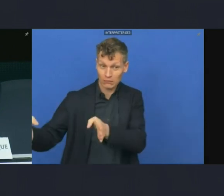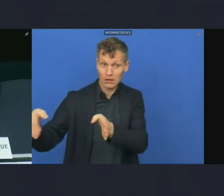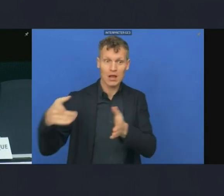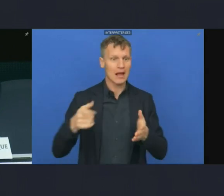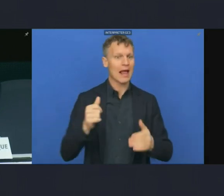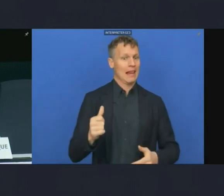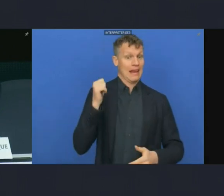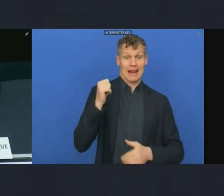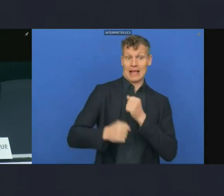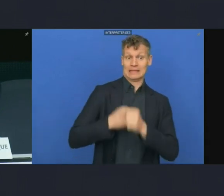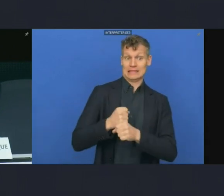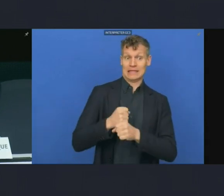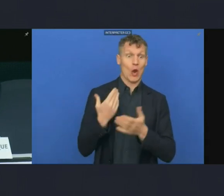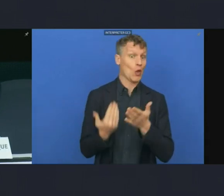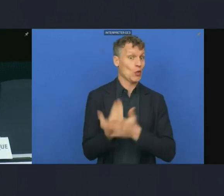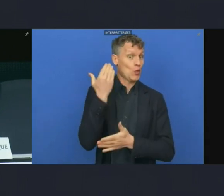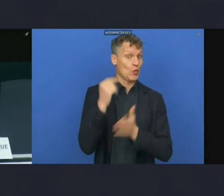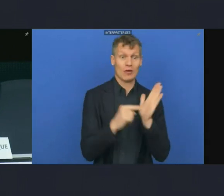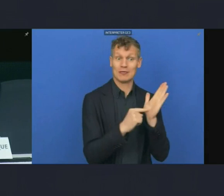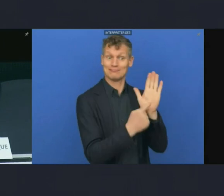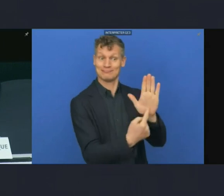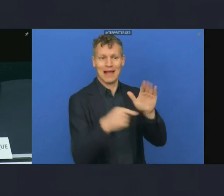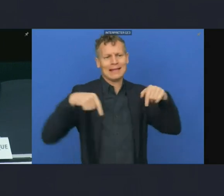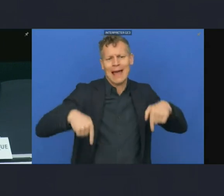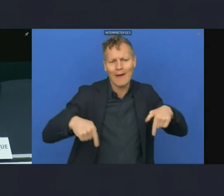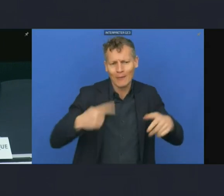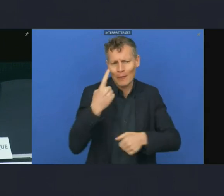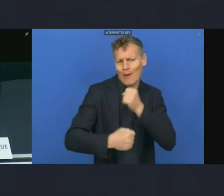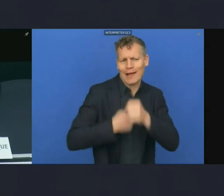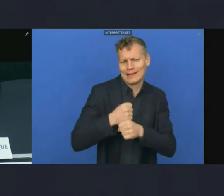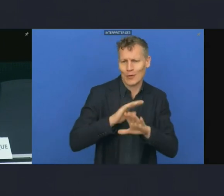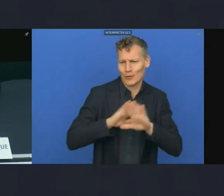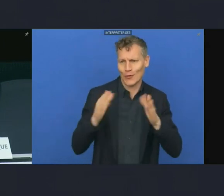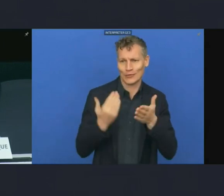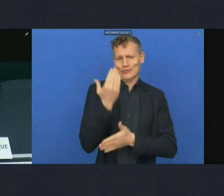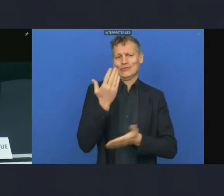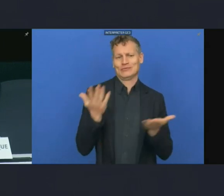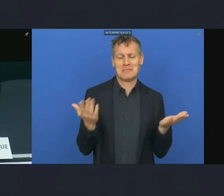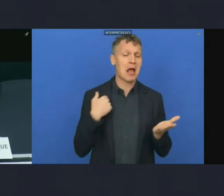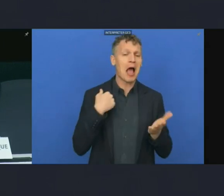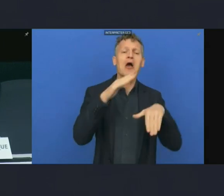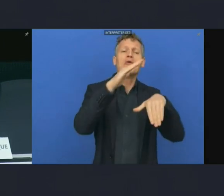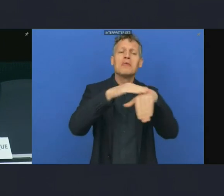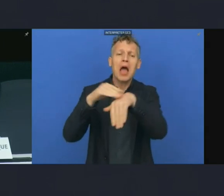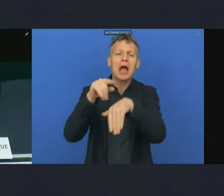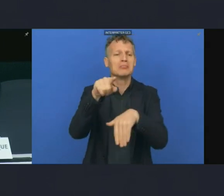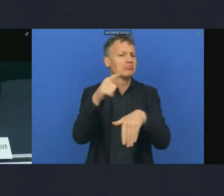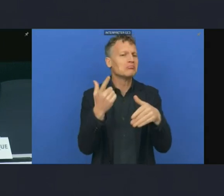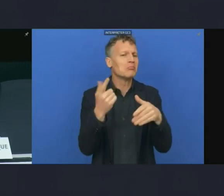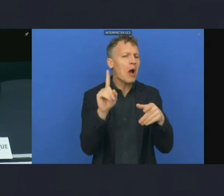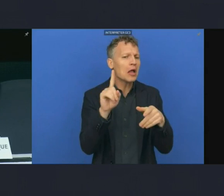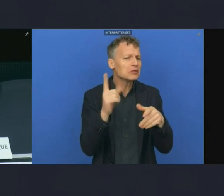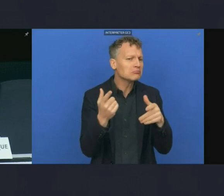anymore, but which were new last year. I just remind you in general terms of this evolution. So you